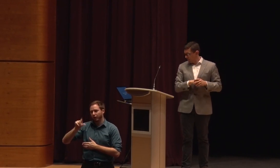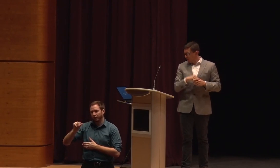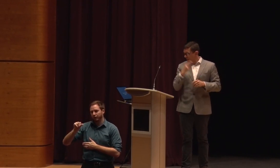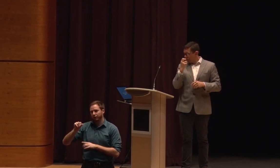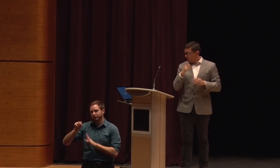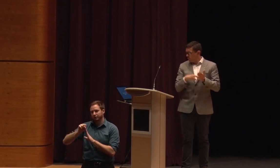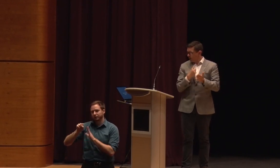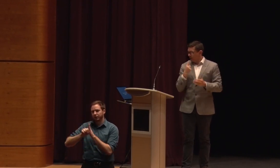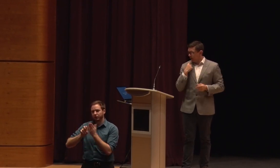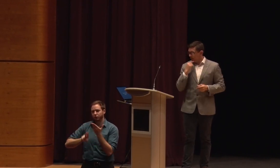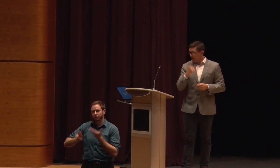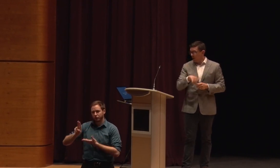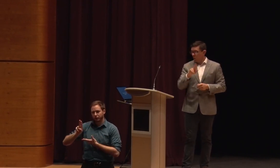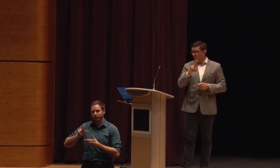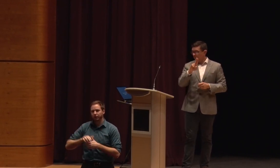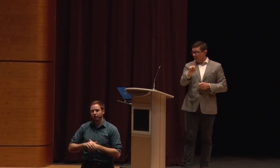University,